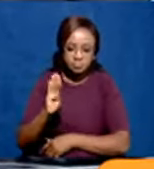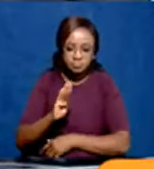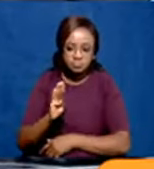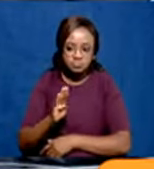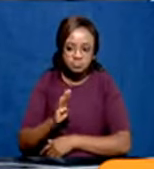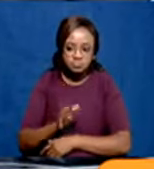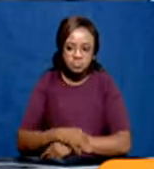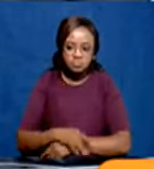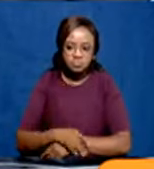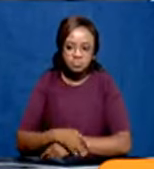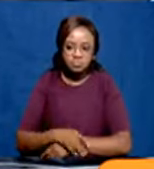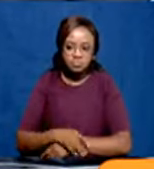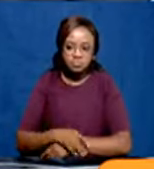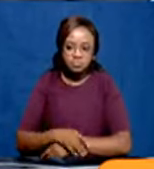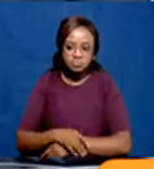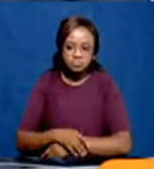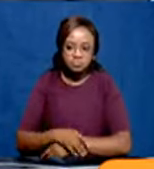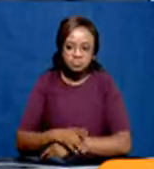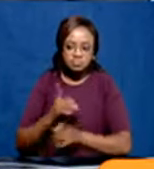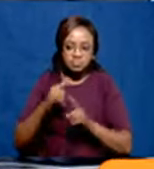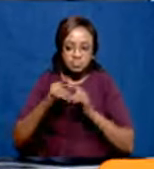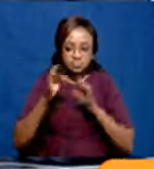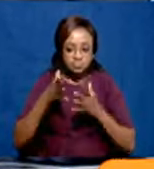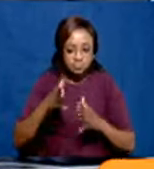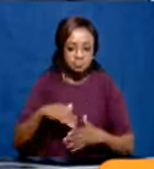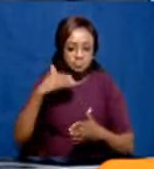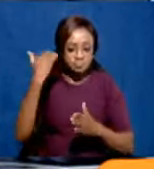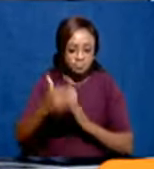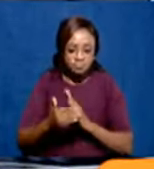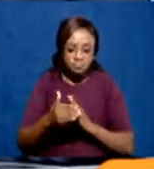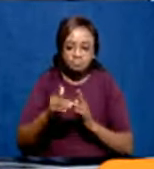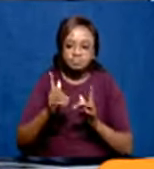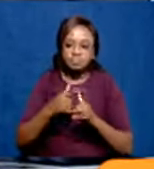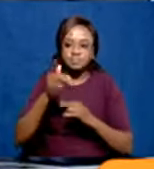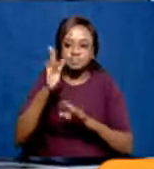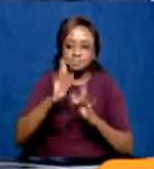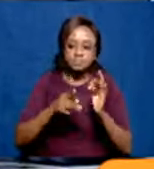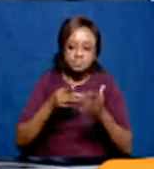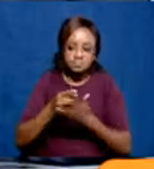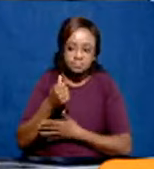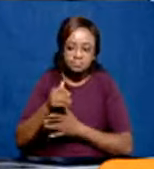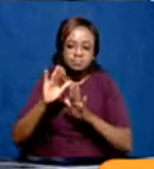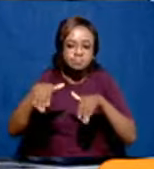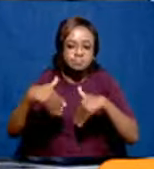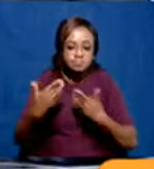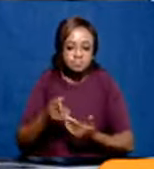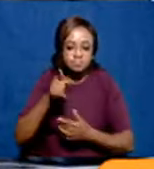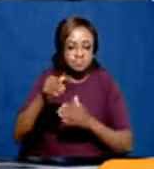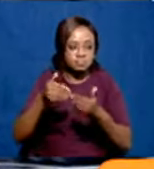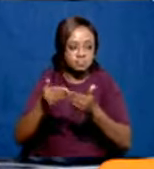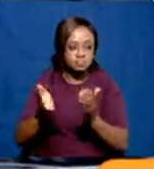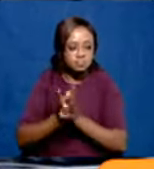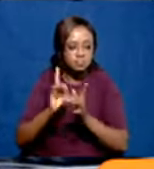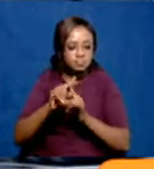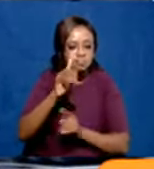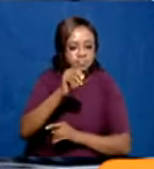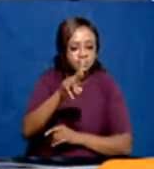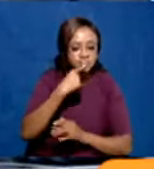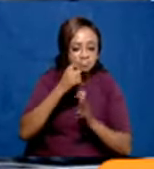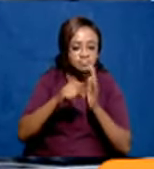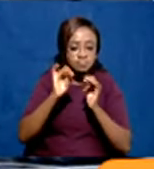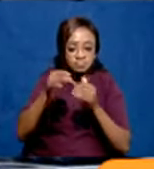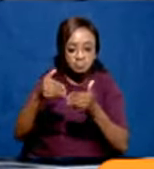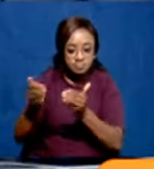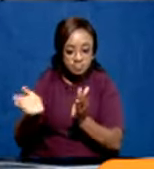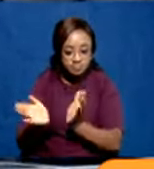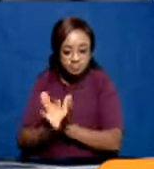this NHIF. Yeah. Now this Linda Mama, if it is stopped and you're unable to pay, how will that household? But is Indactari saying that if a household is unable to pay, then